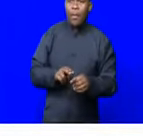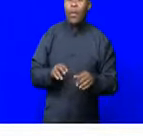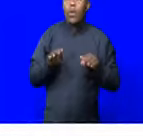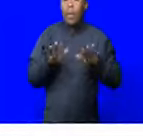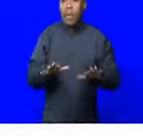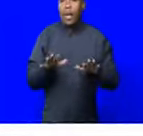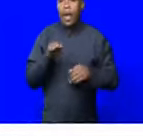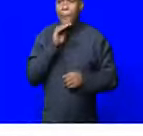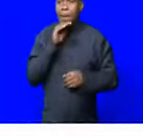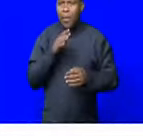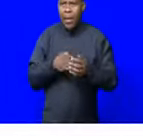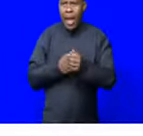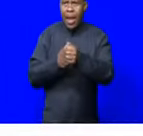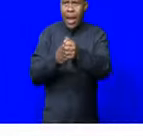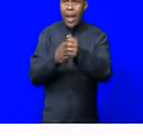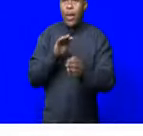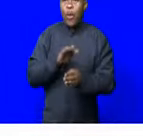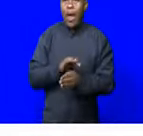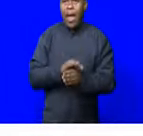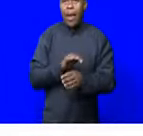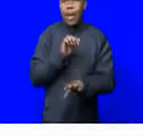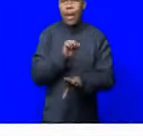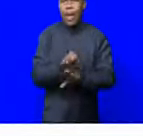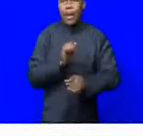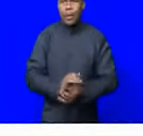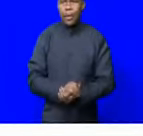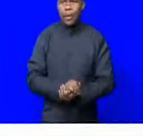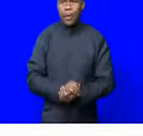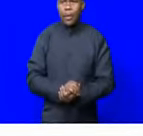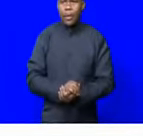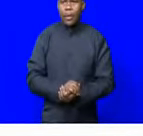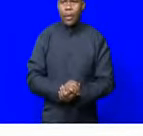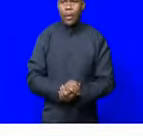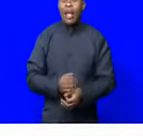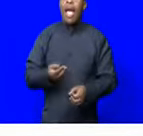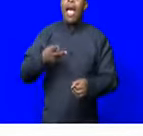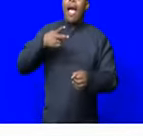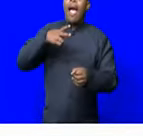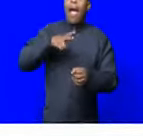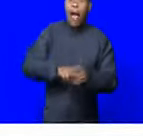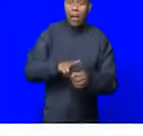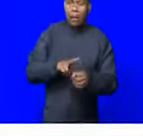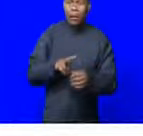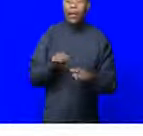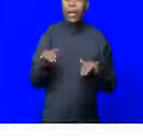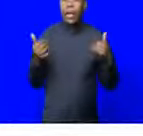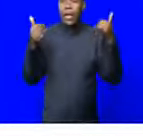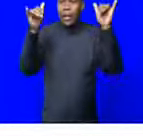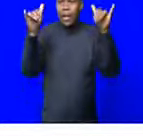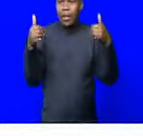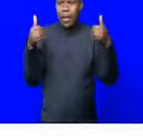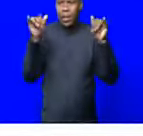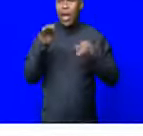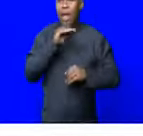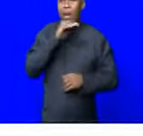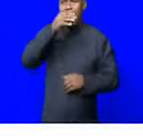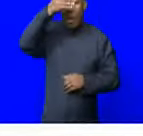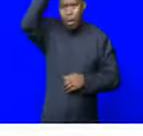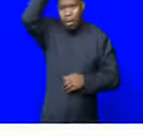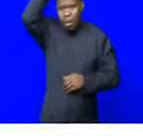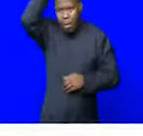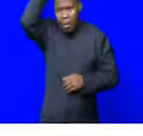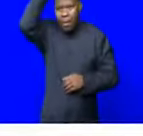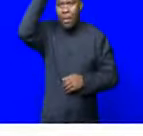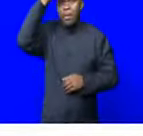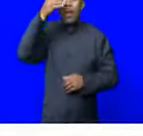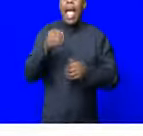at the forefront of those changes. The medal in honour of Her Majesty allows Her Majesty's commitment to